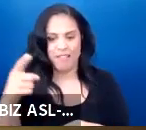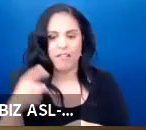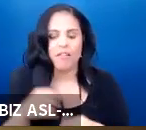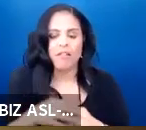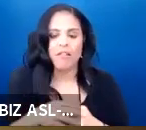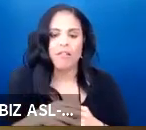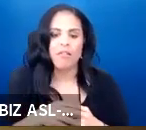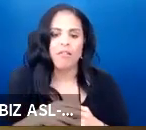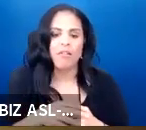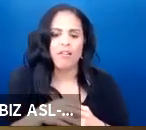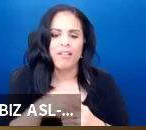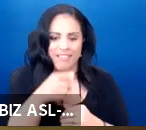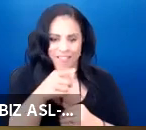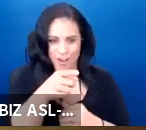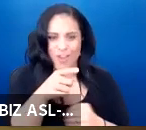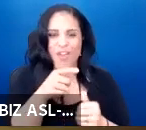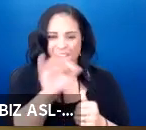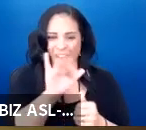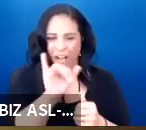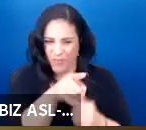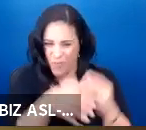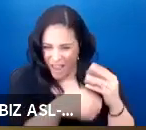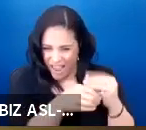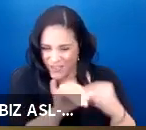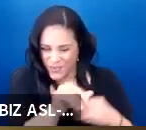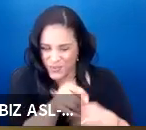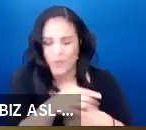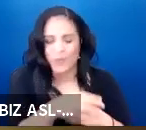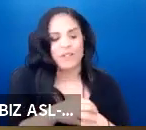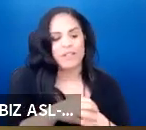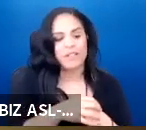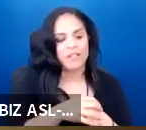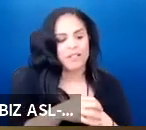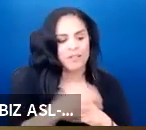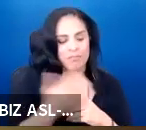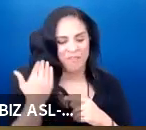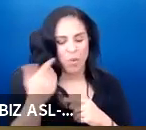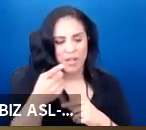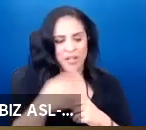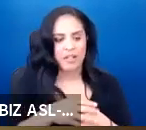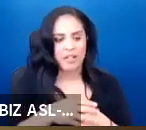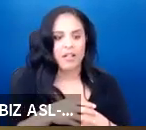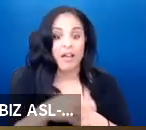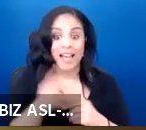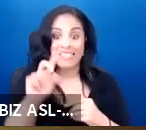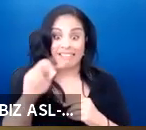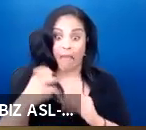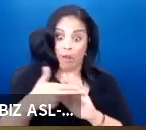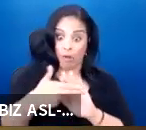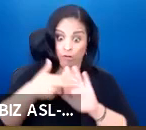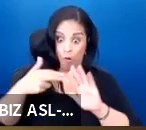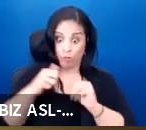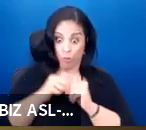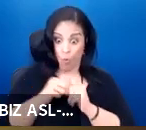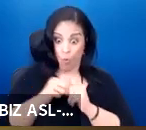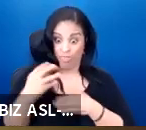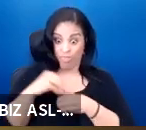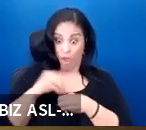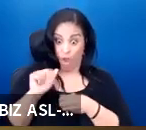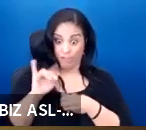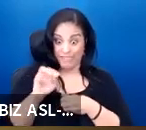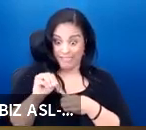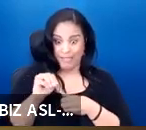how you're following up on with him at, you know, getting diagnosed with autism does not make